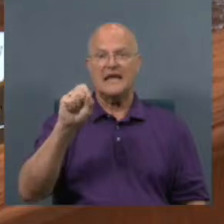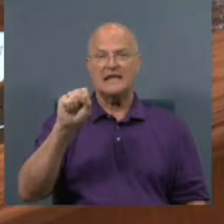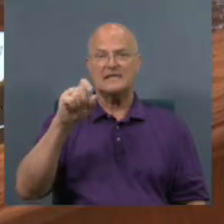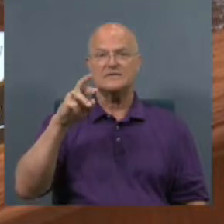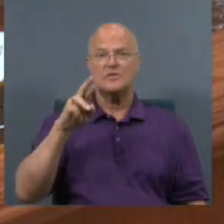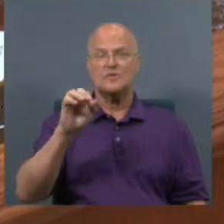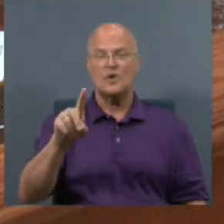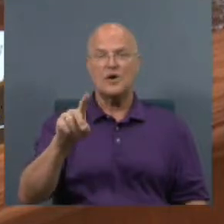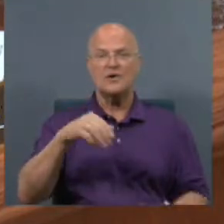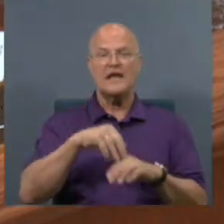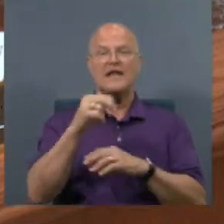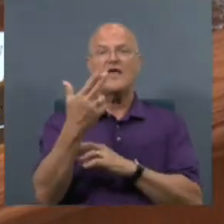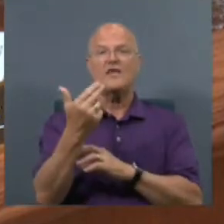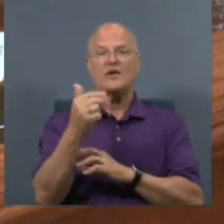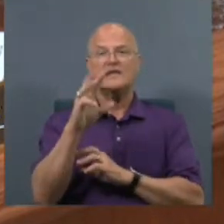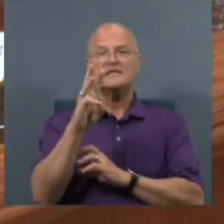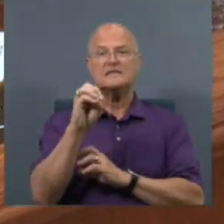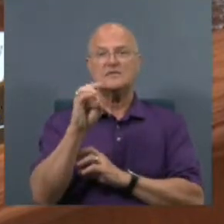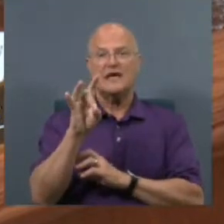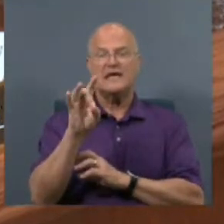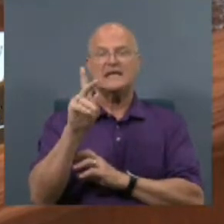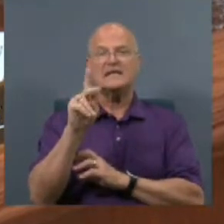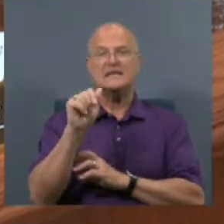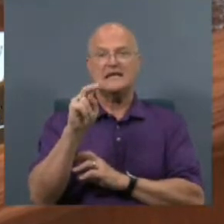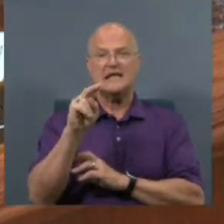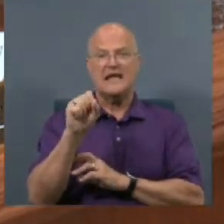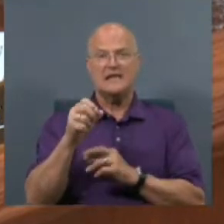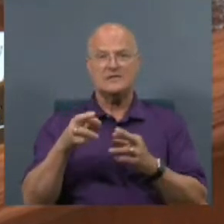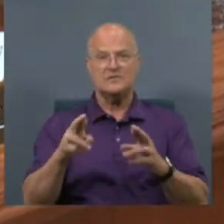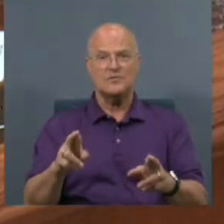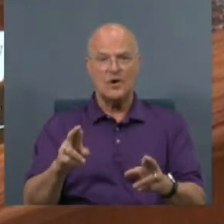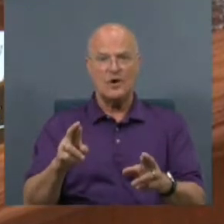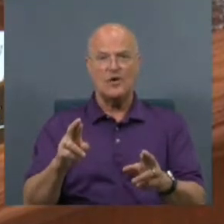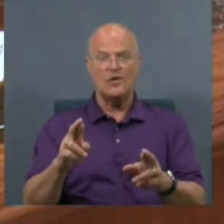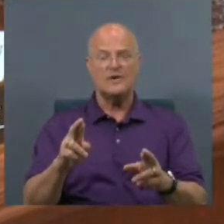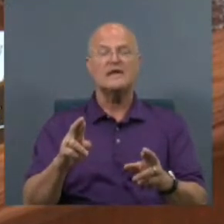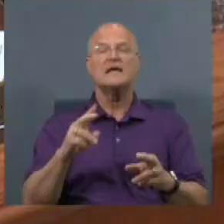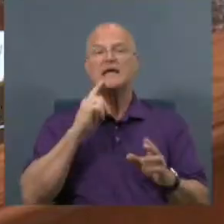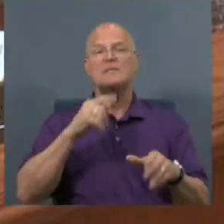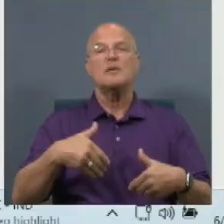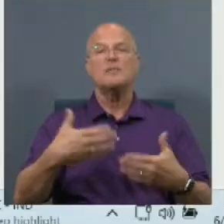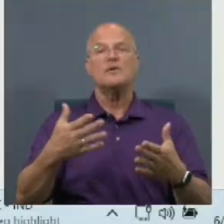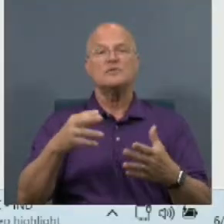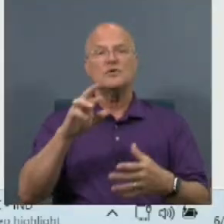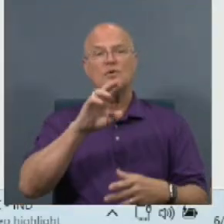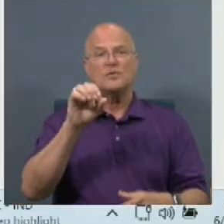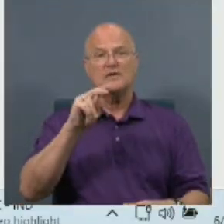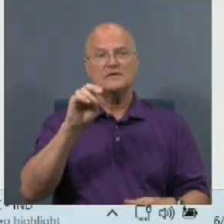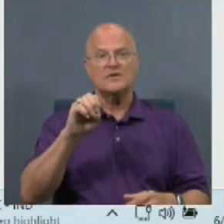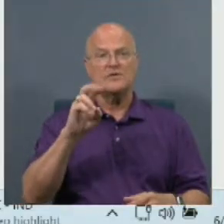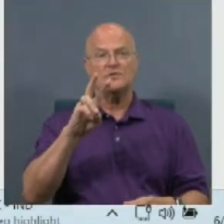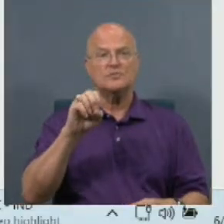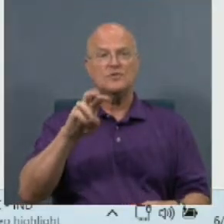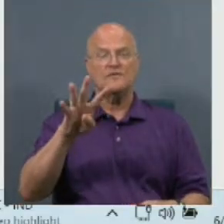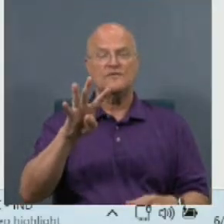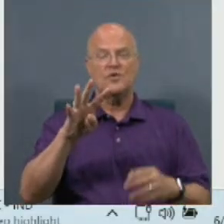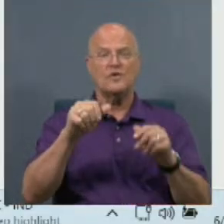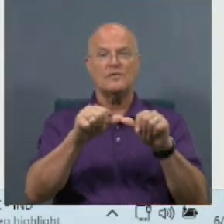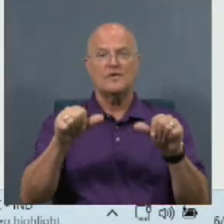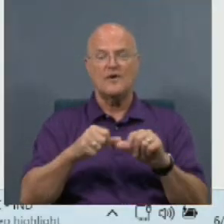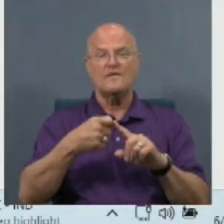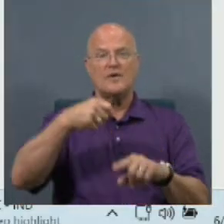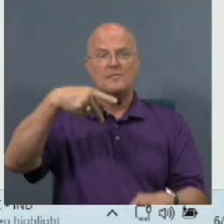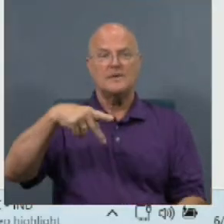PCD, located at 13608 Canis Road. The applicant is proposing to rezone this 2.4 acre property